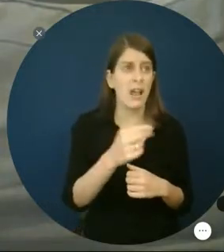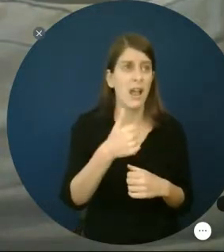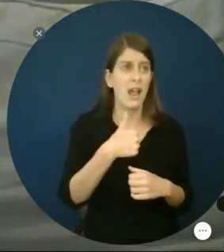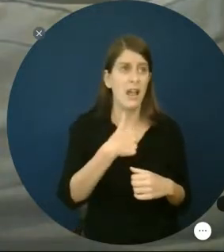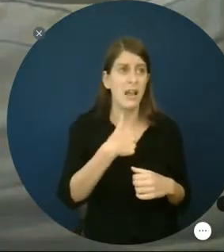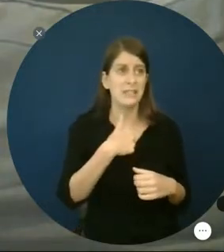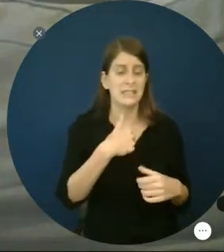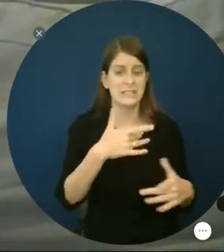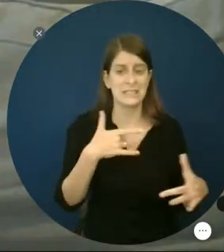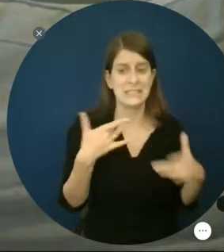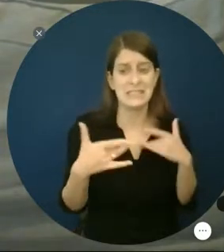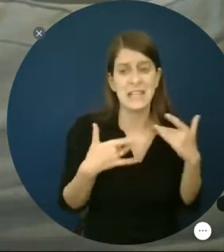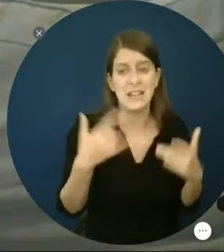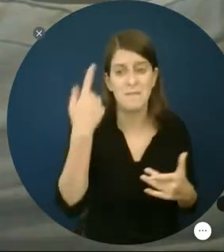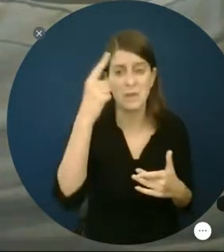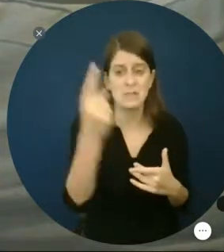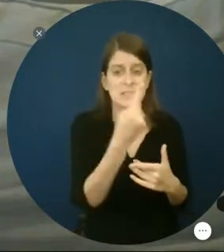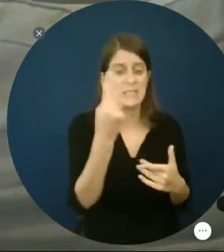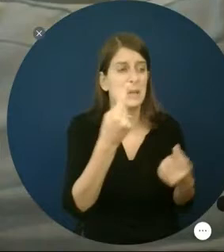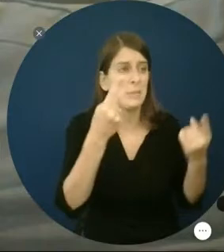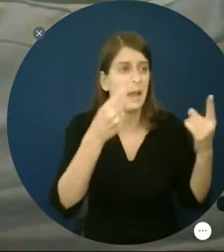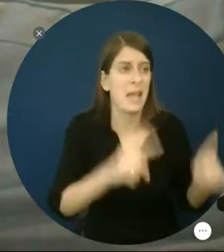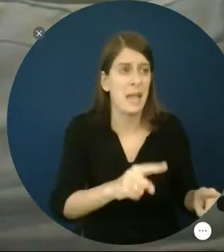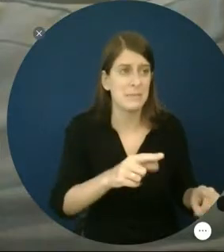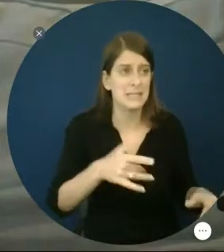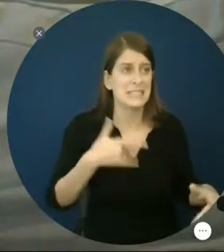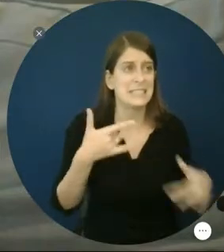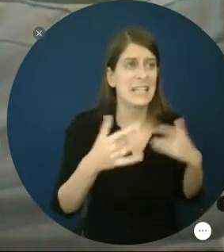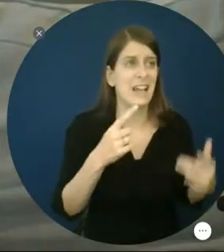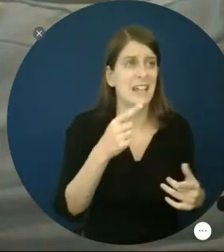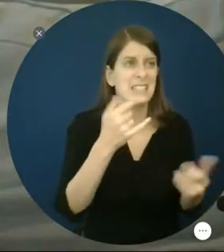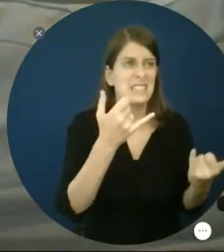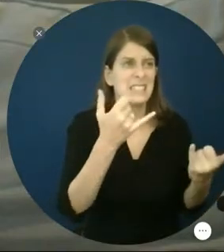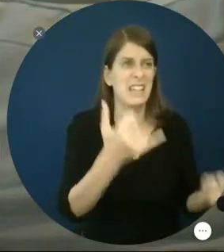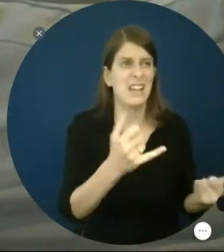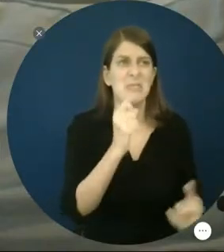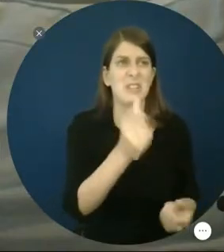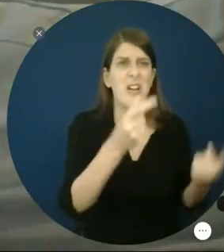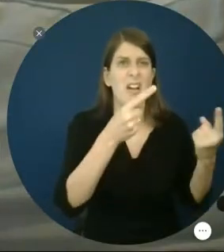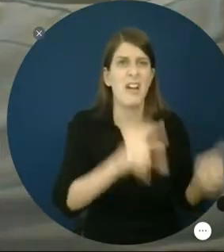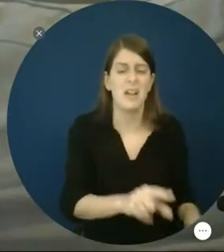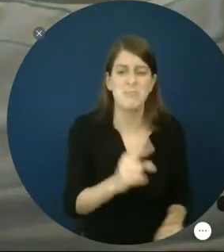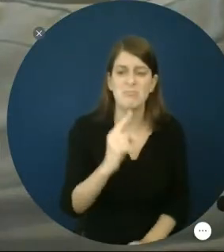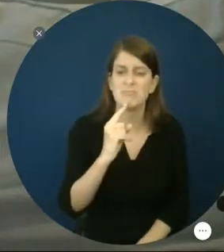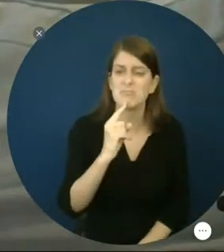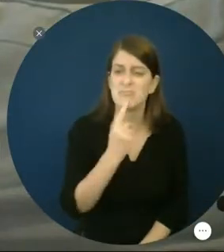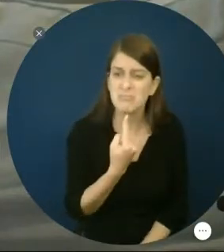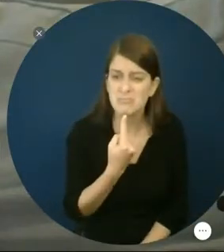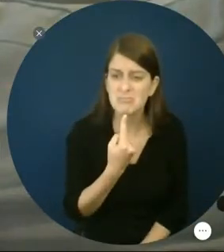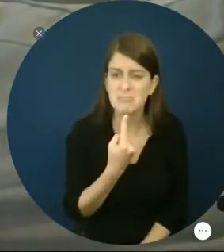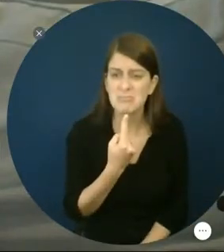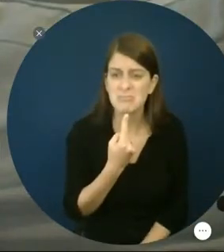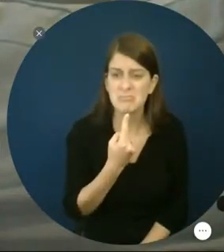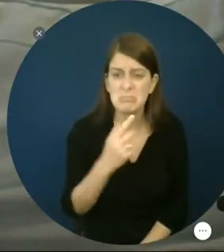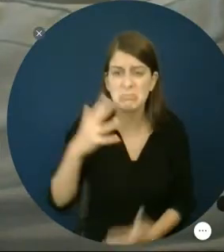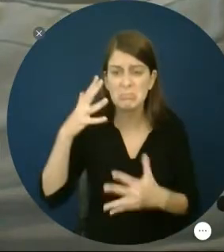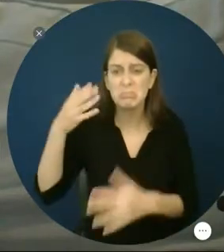expected something to happen and you were looking forward to it and it didn't, yeah, having a blue zone